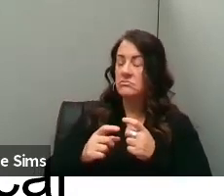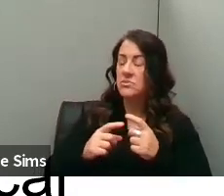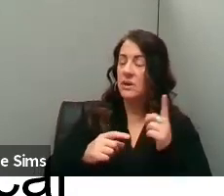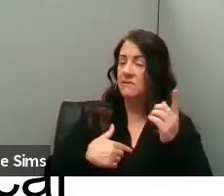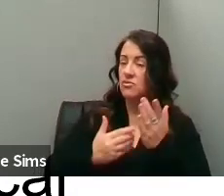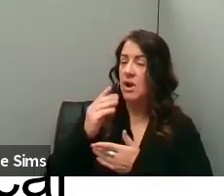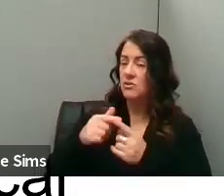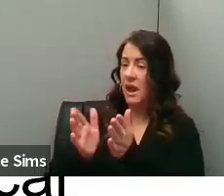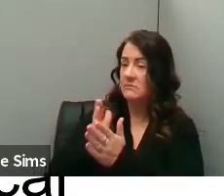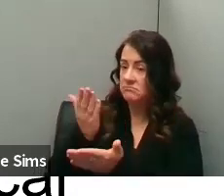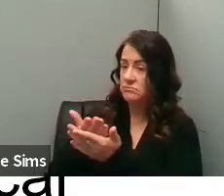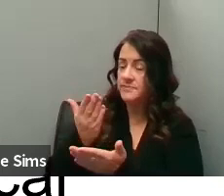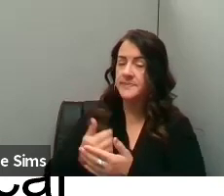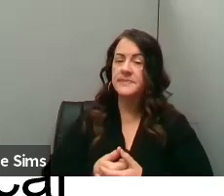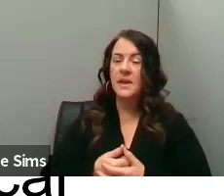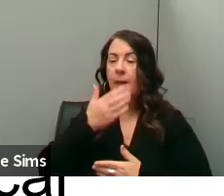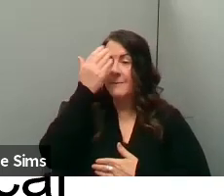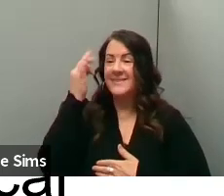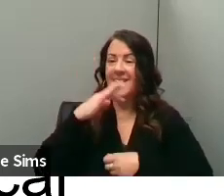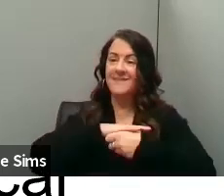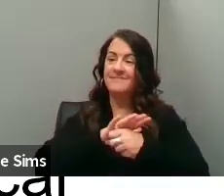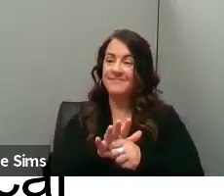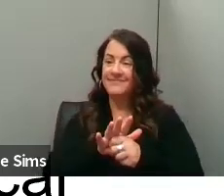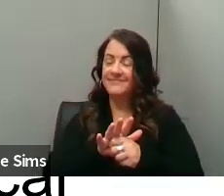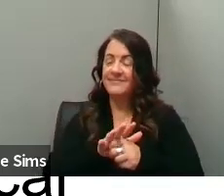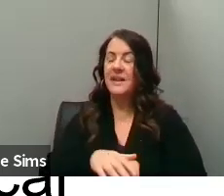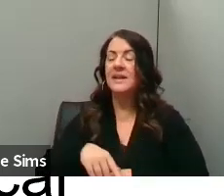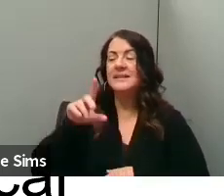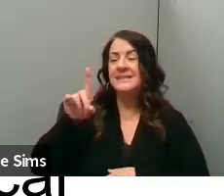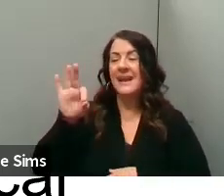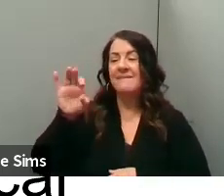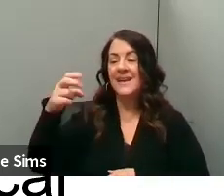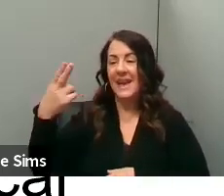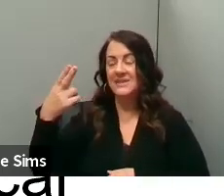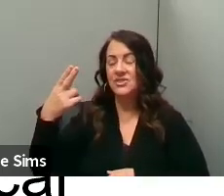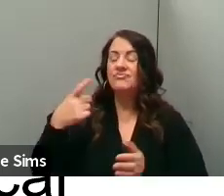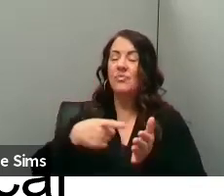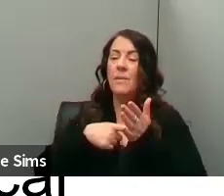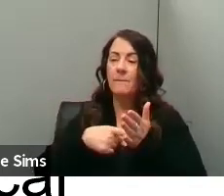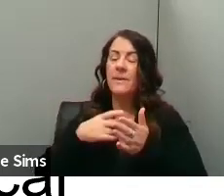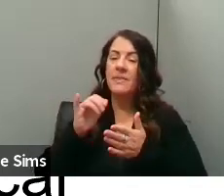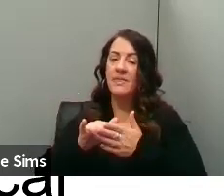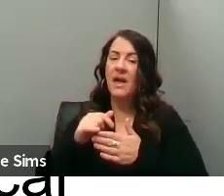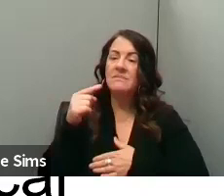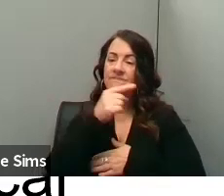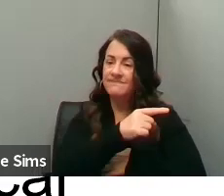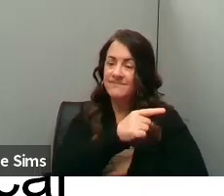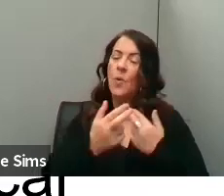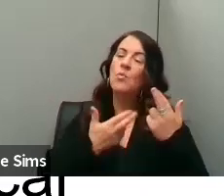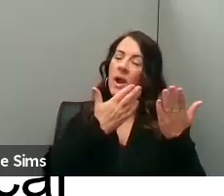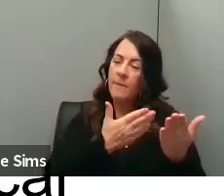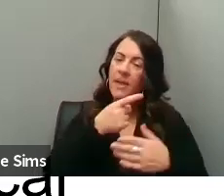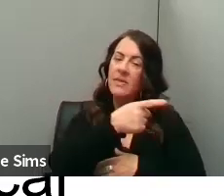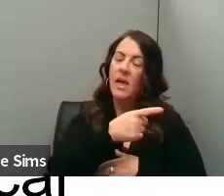Due to COVID-19, the Department of Fair Employment and Housing recommends that employers waive this requirement until